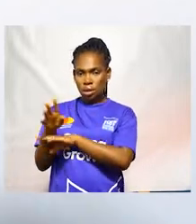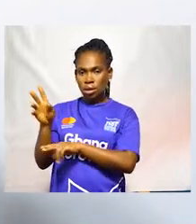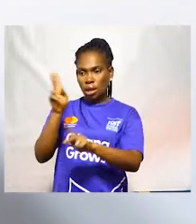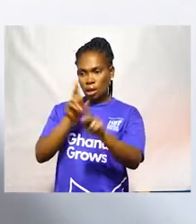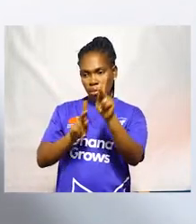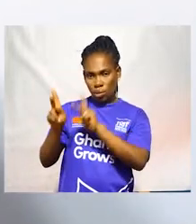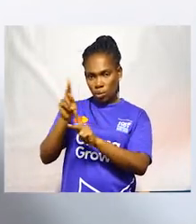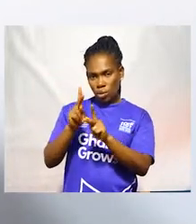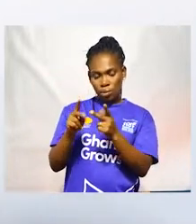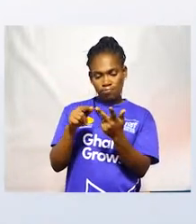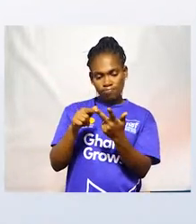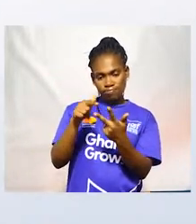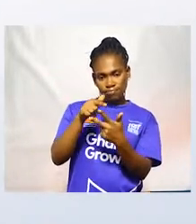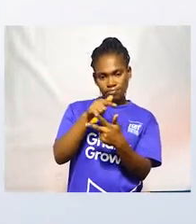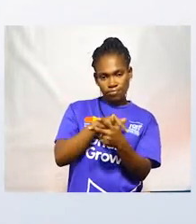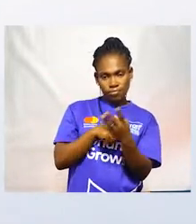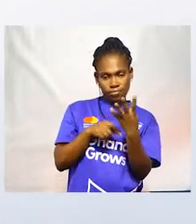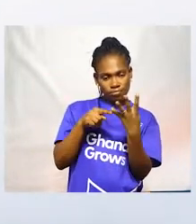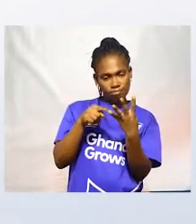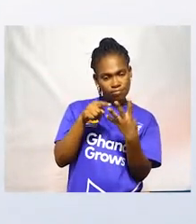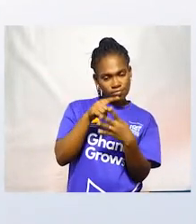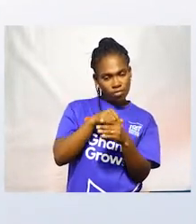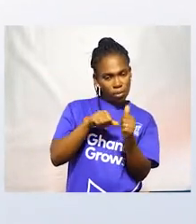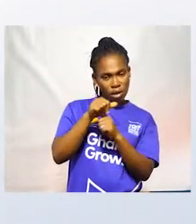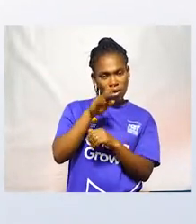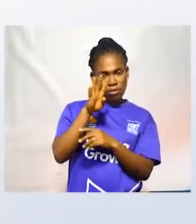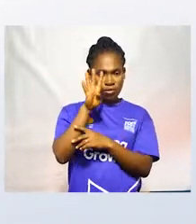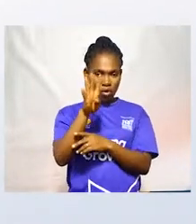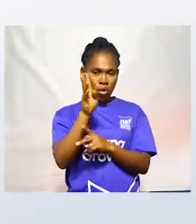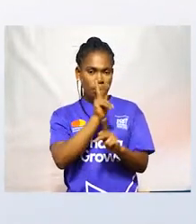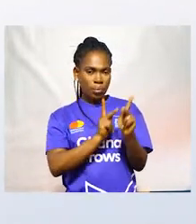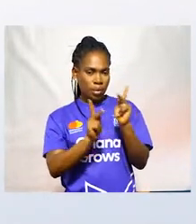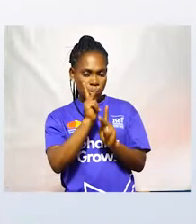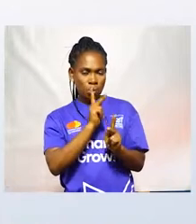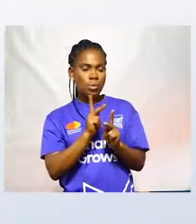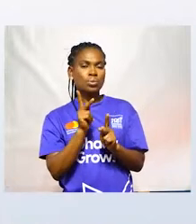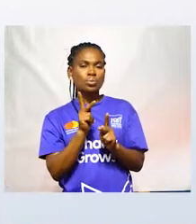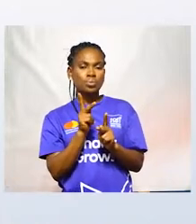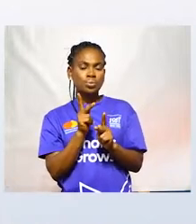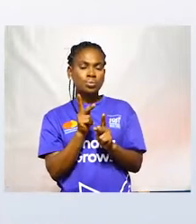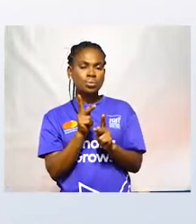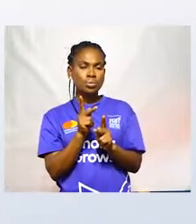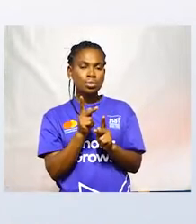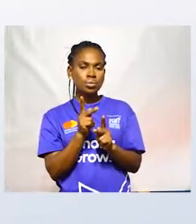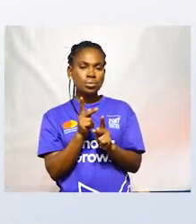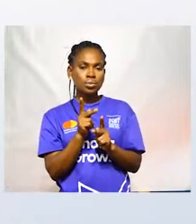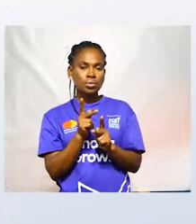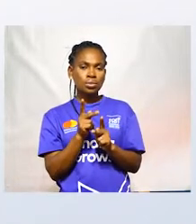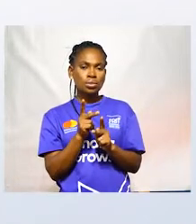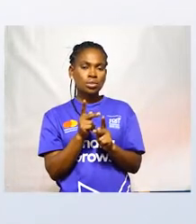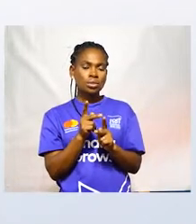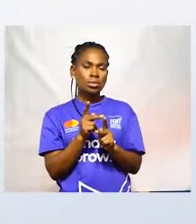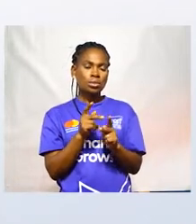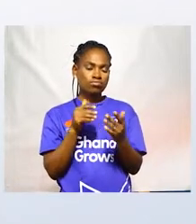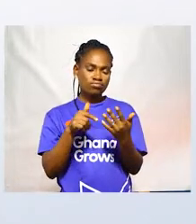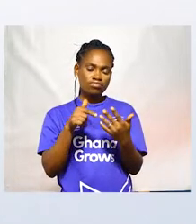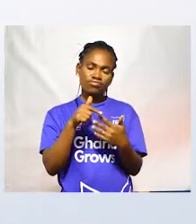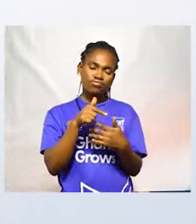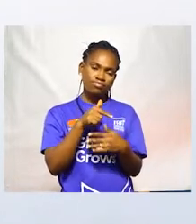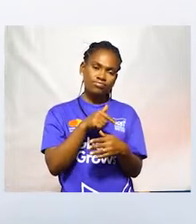Kina, friends like Maximus, I'll never forget about them, Maximus, Nehemiah, Stephen Nancy